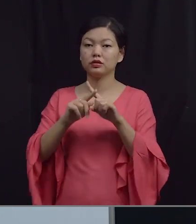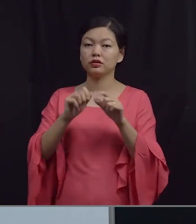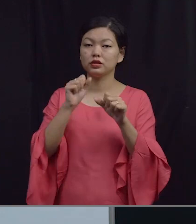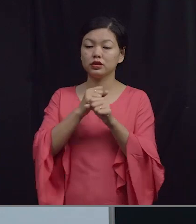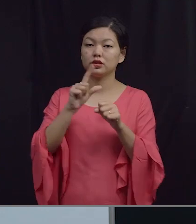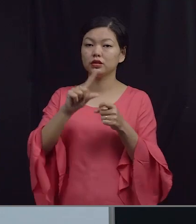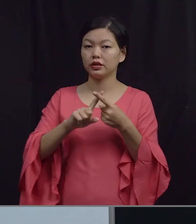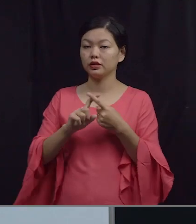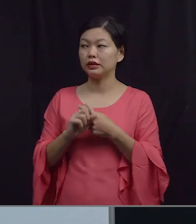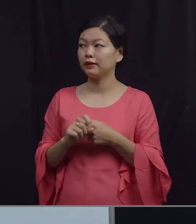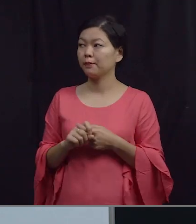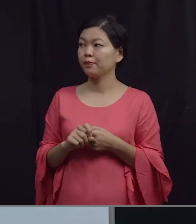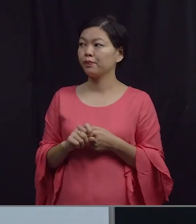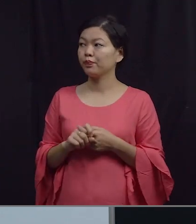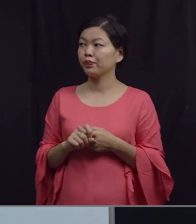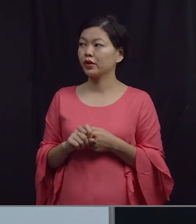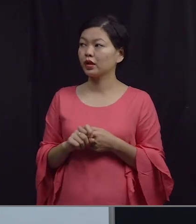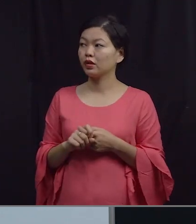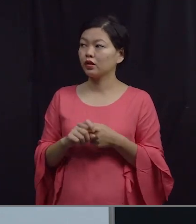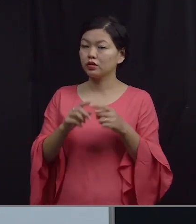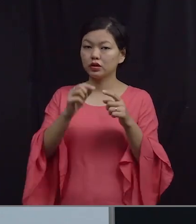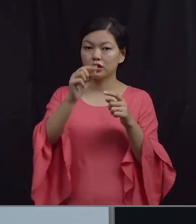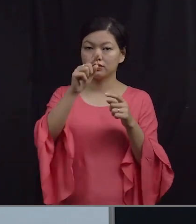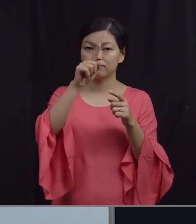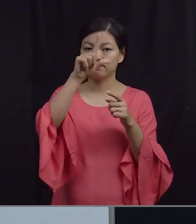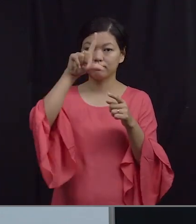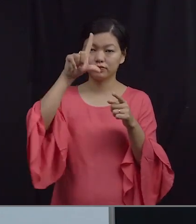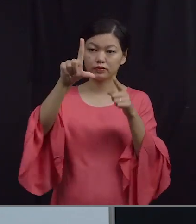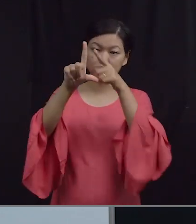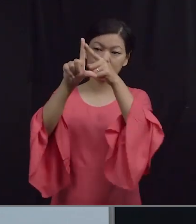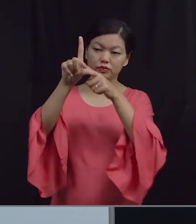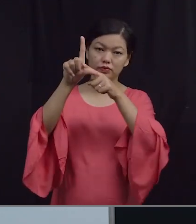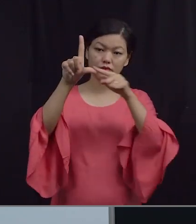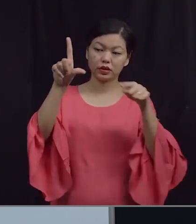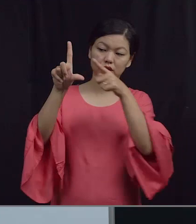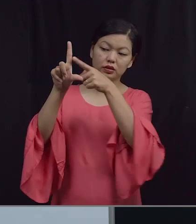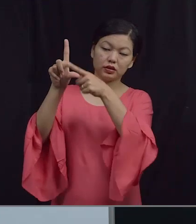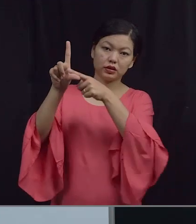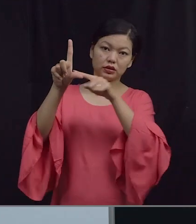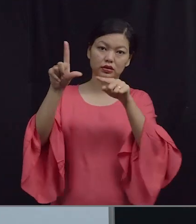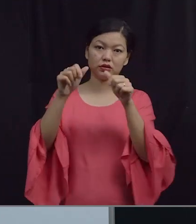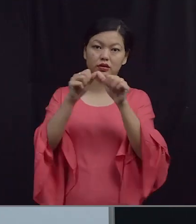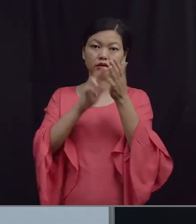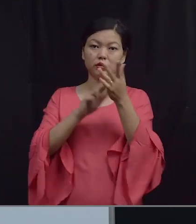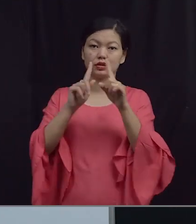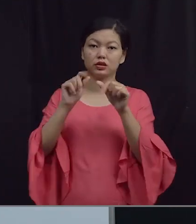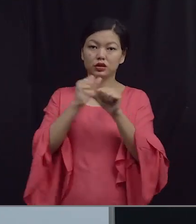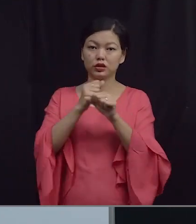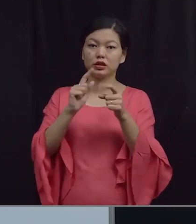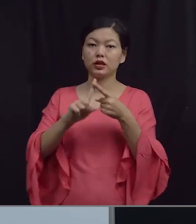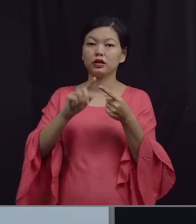direction. So how much it is bending? If we measure the angle, this is delta, represents the measure of bending.